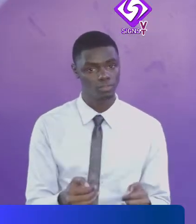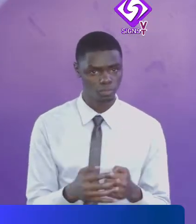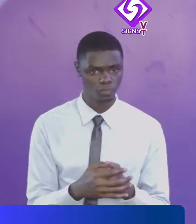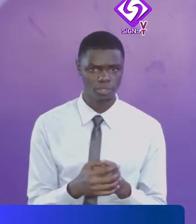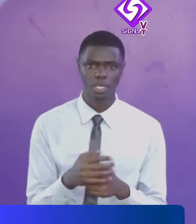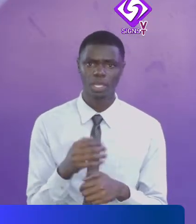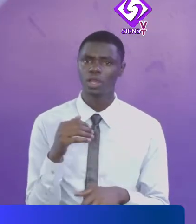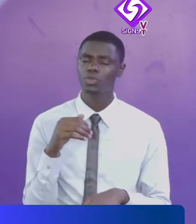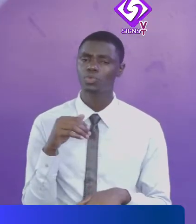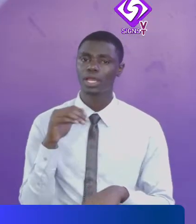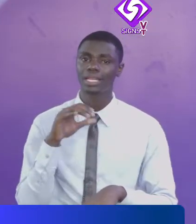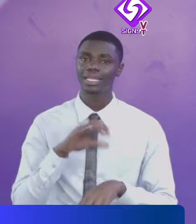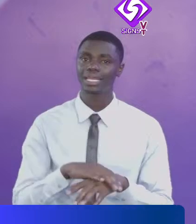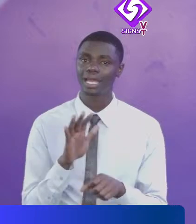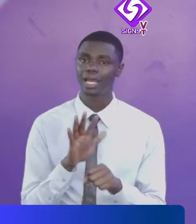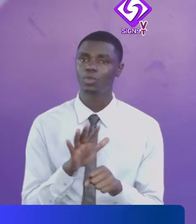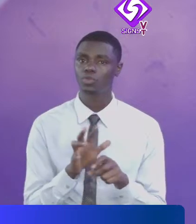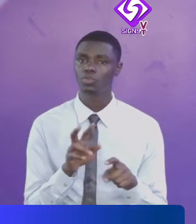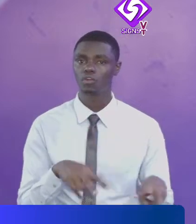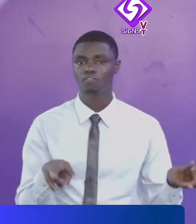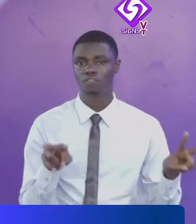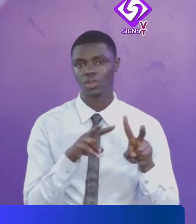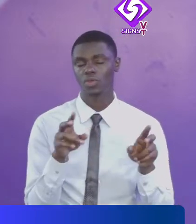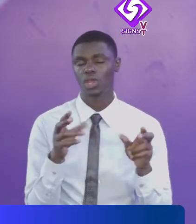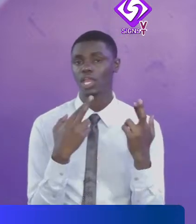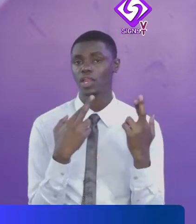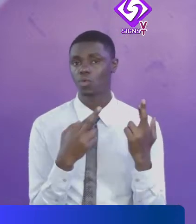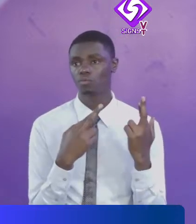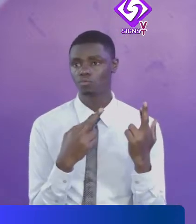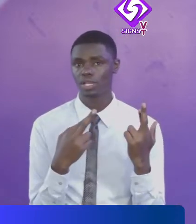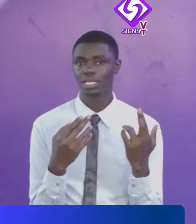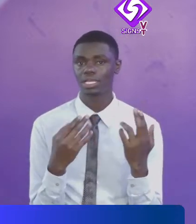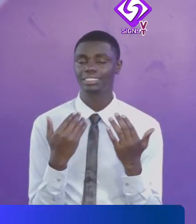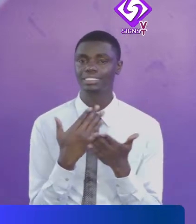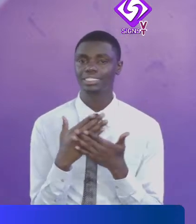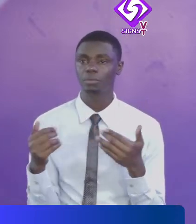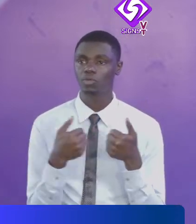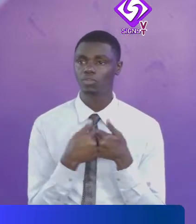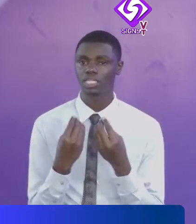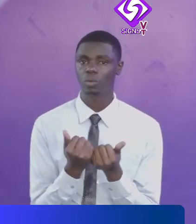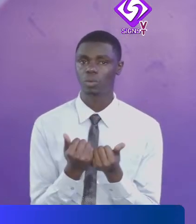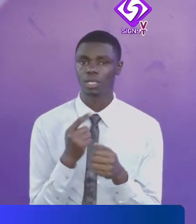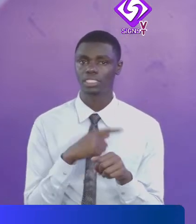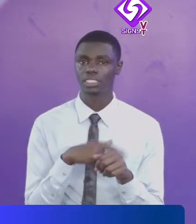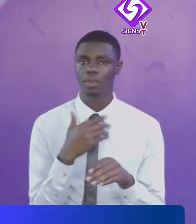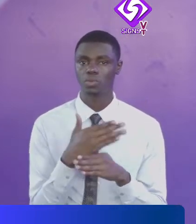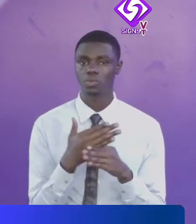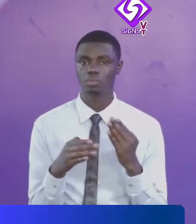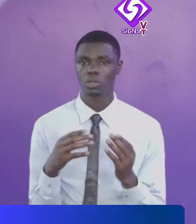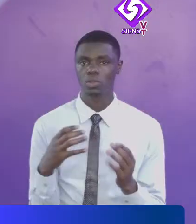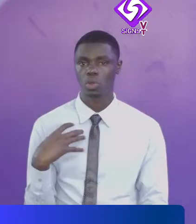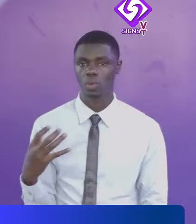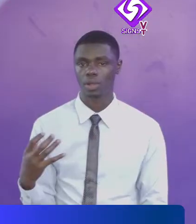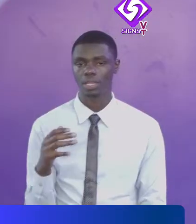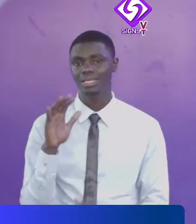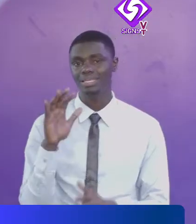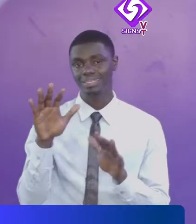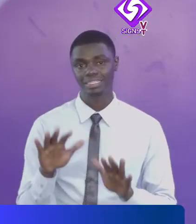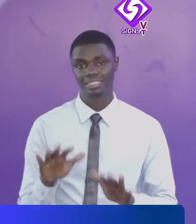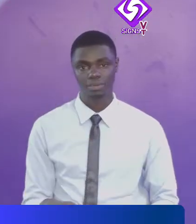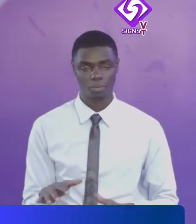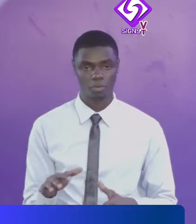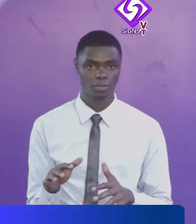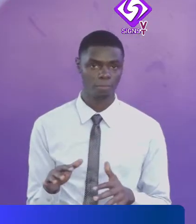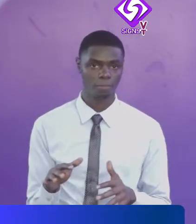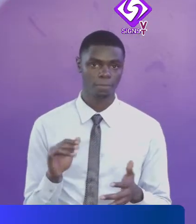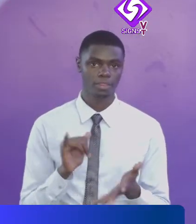more in terms of value and hopefully save some of the challenges you have. Because as you build your wealth, it's important to have a partner